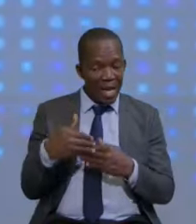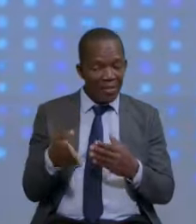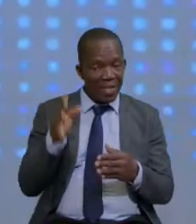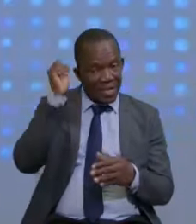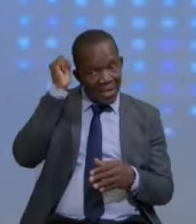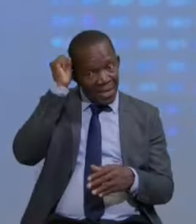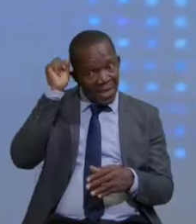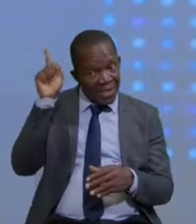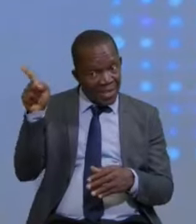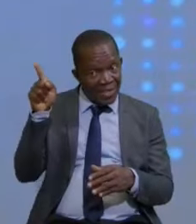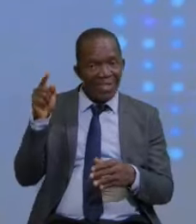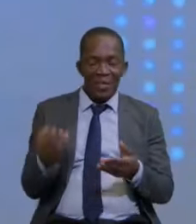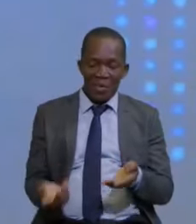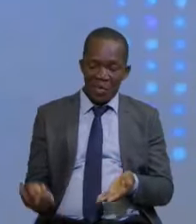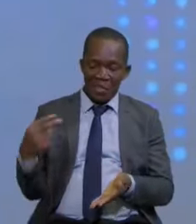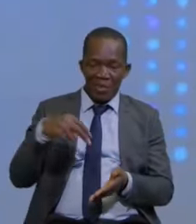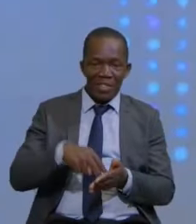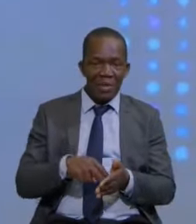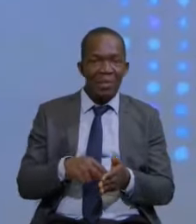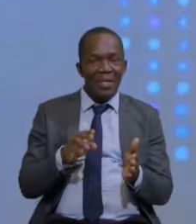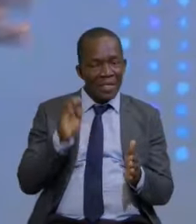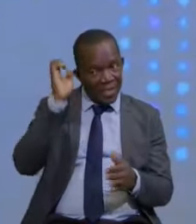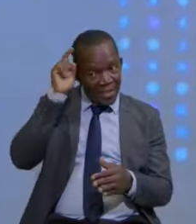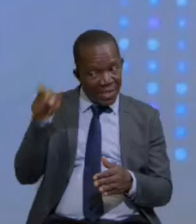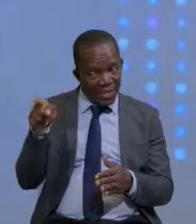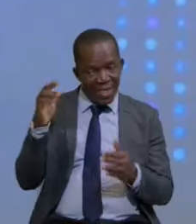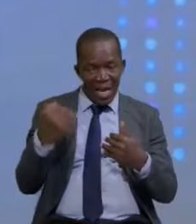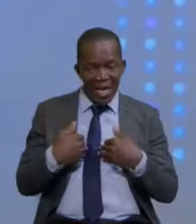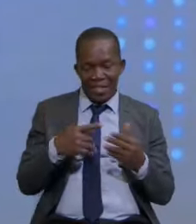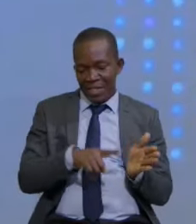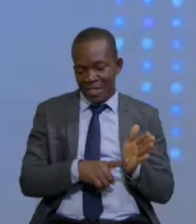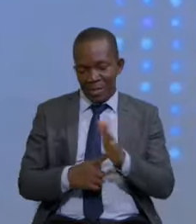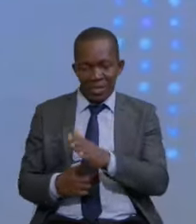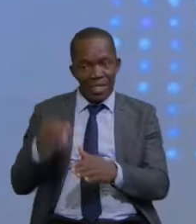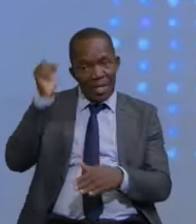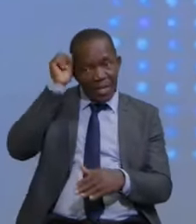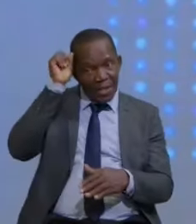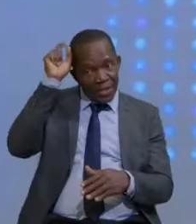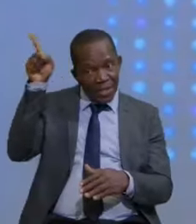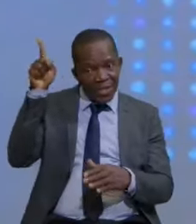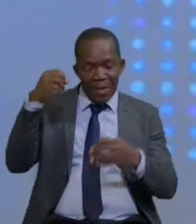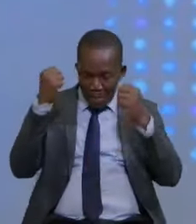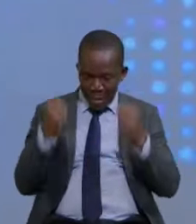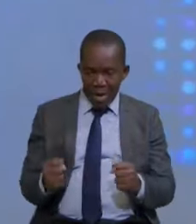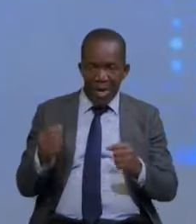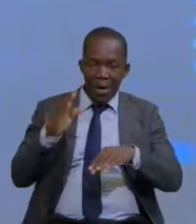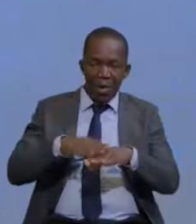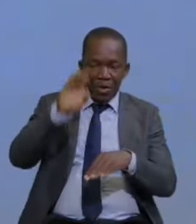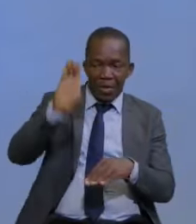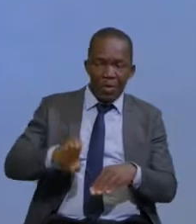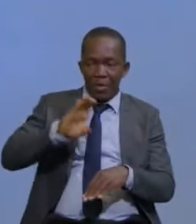demonstrated power on the cross, power at Calvary. He's demonstrated power